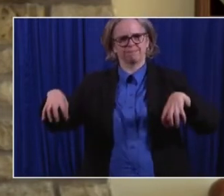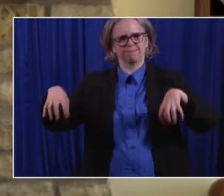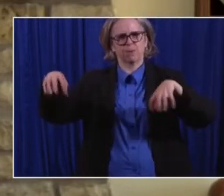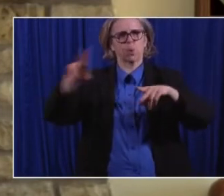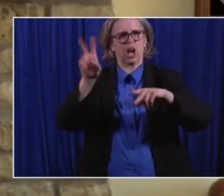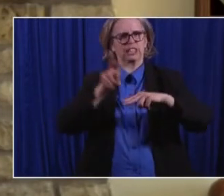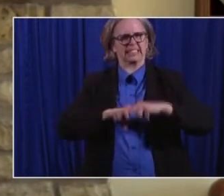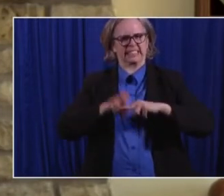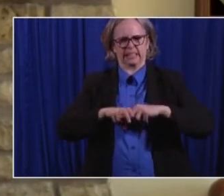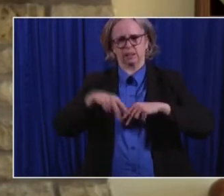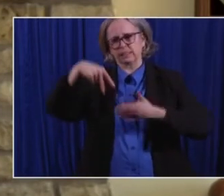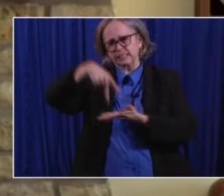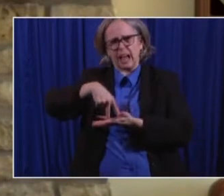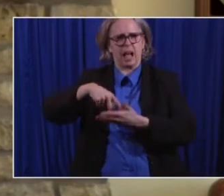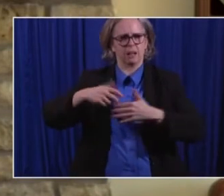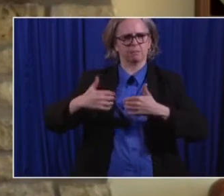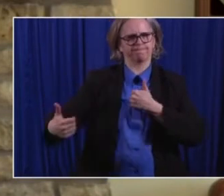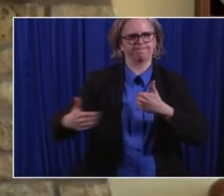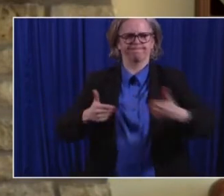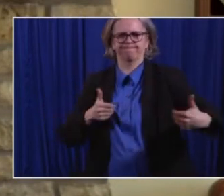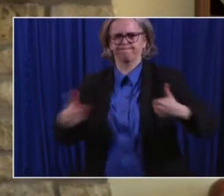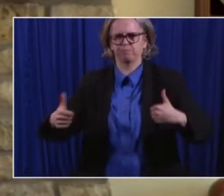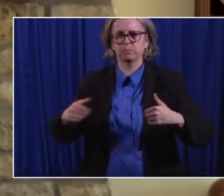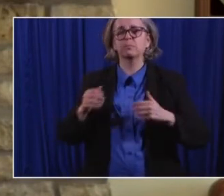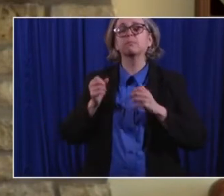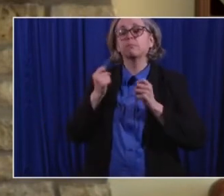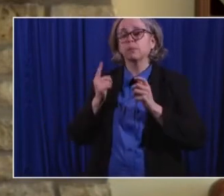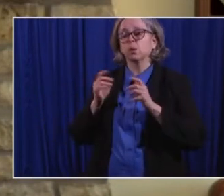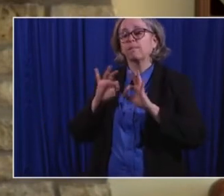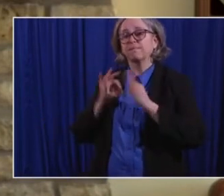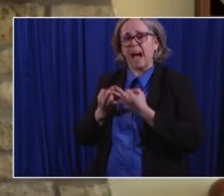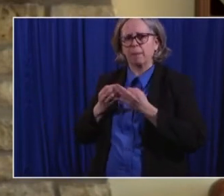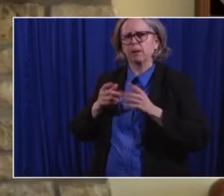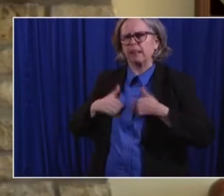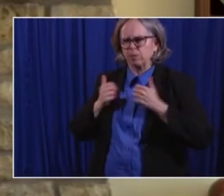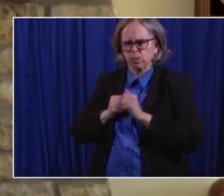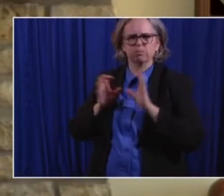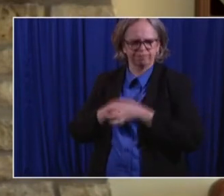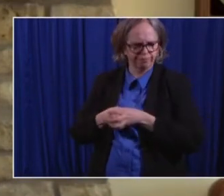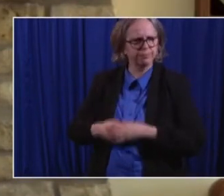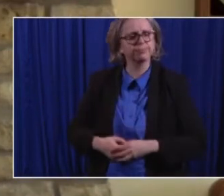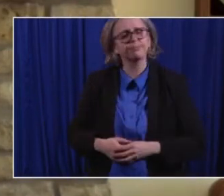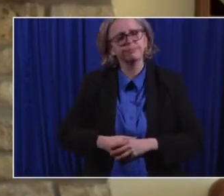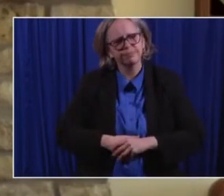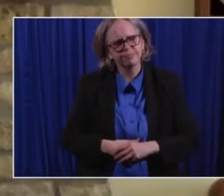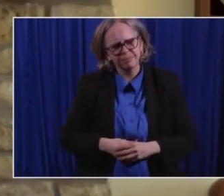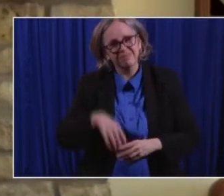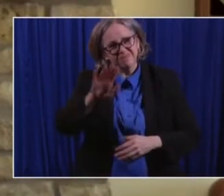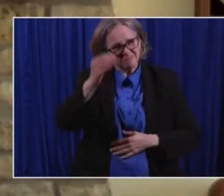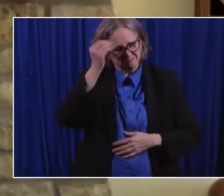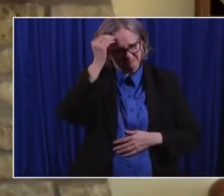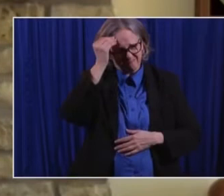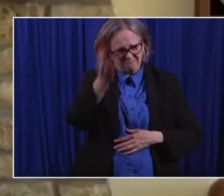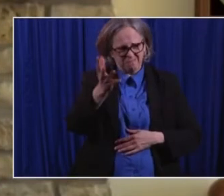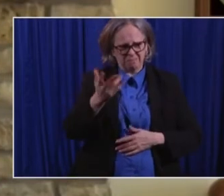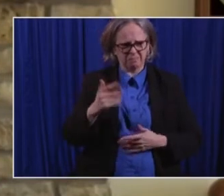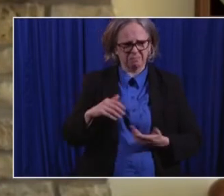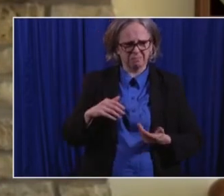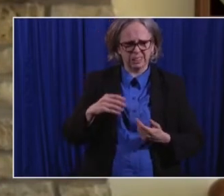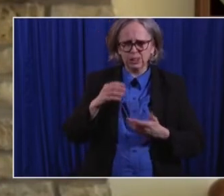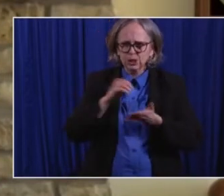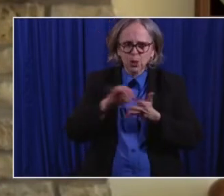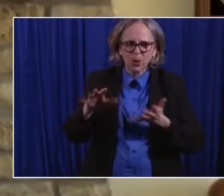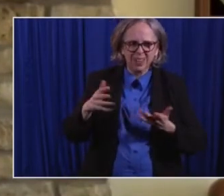All those seniors who are graduating this year, thinking about their prom, thinking about their